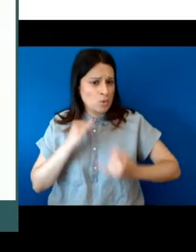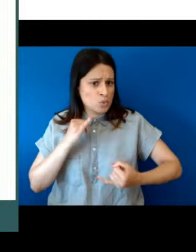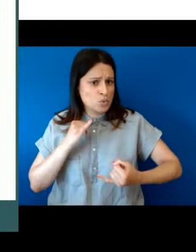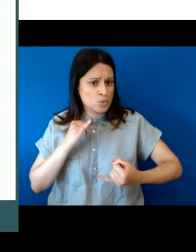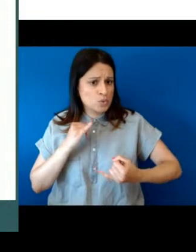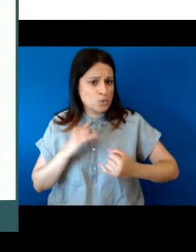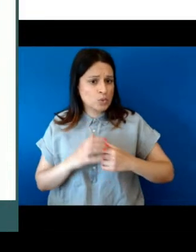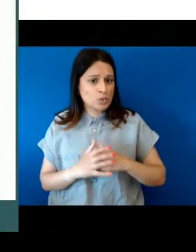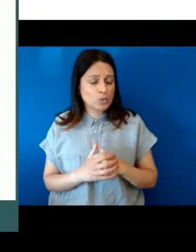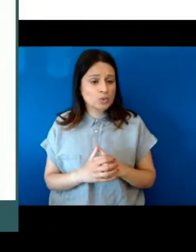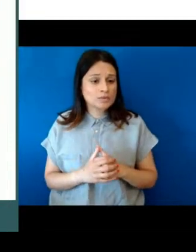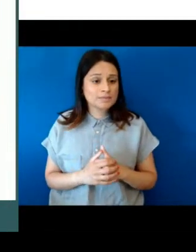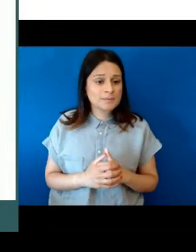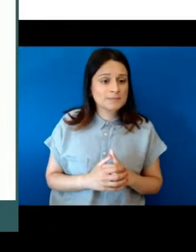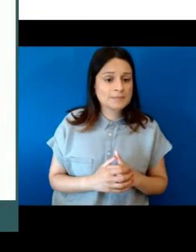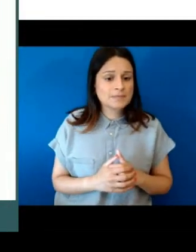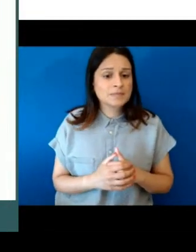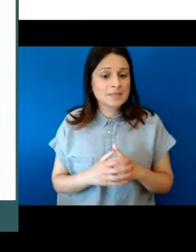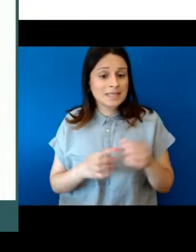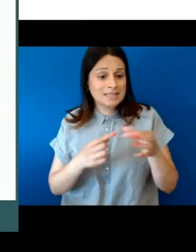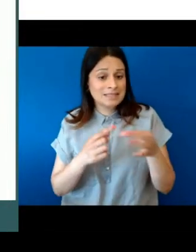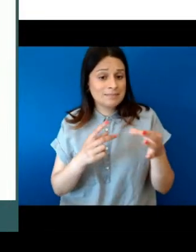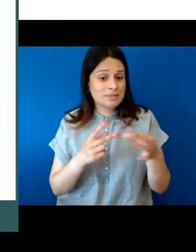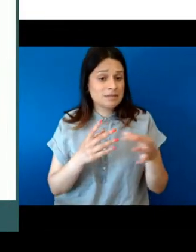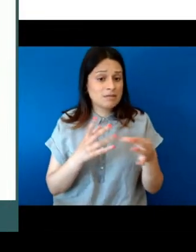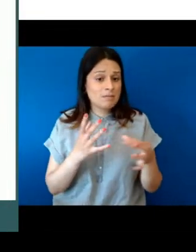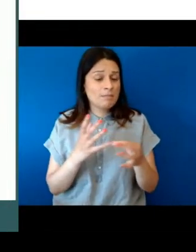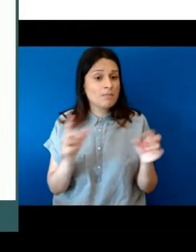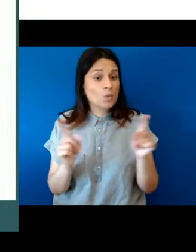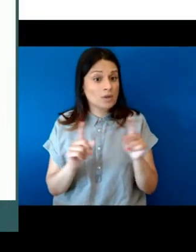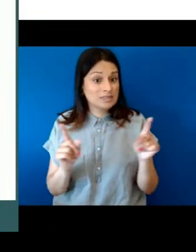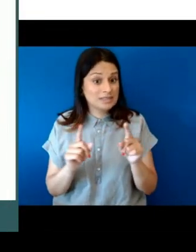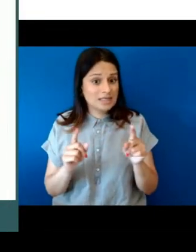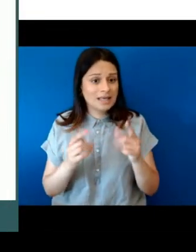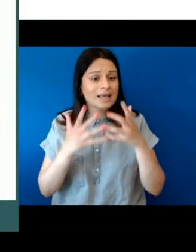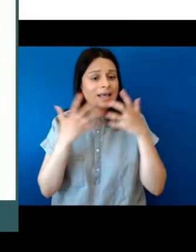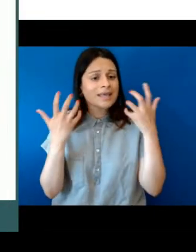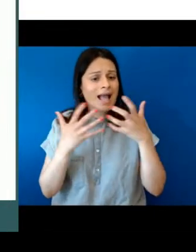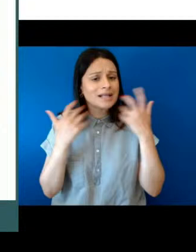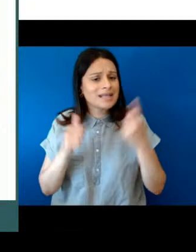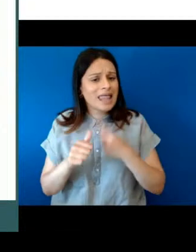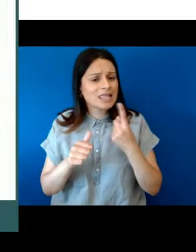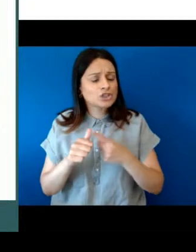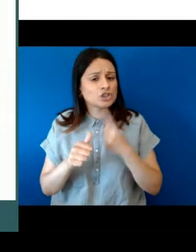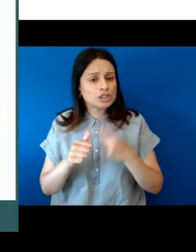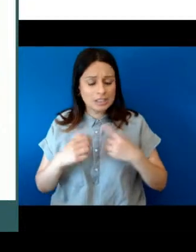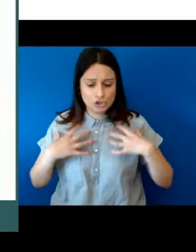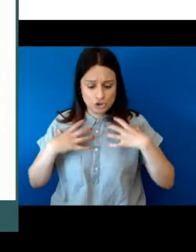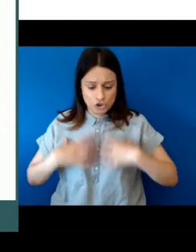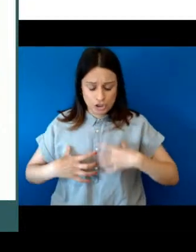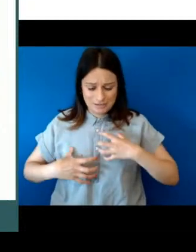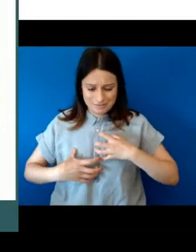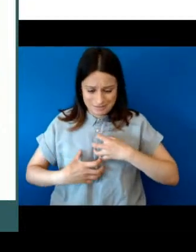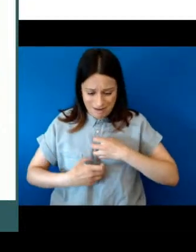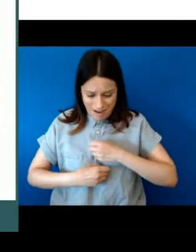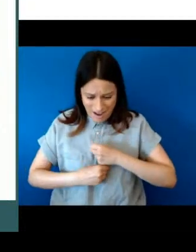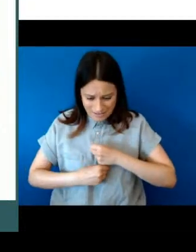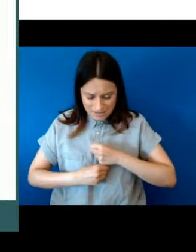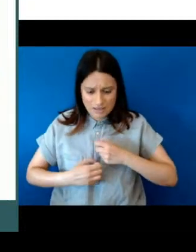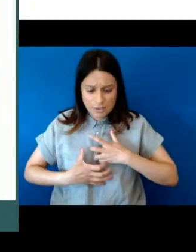their symptoms of cat allergy from the tightness of the chest that might be relieved by